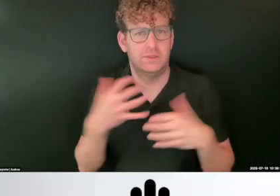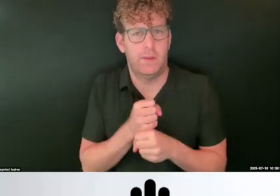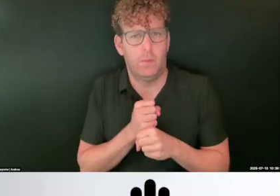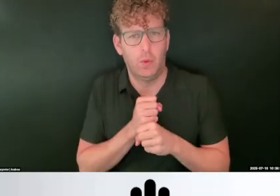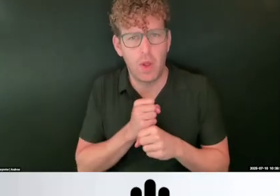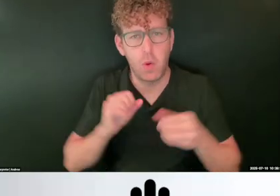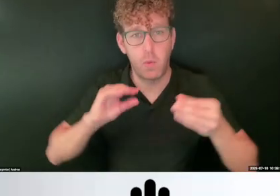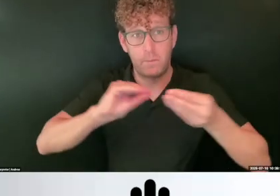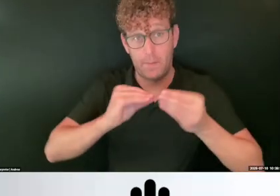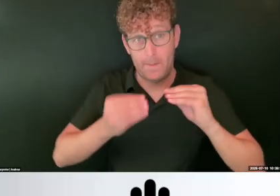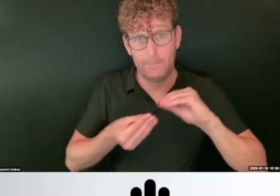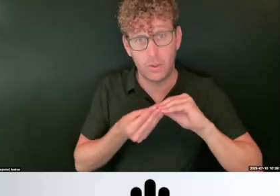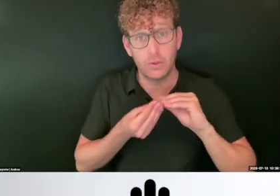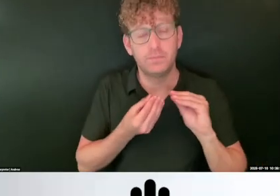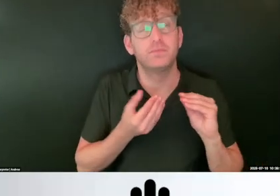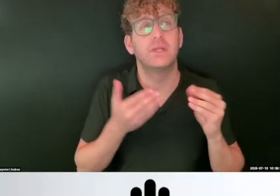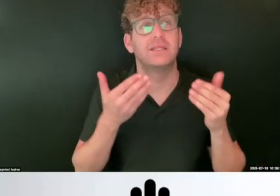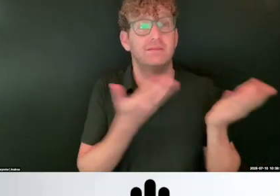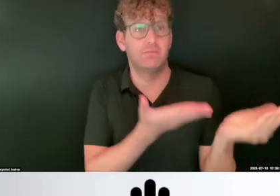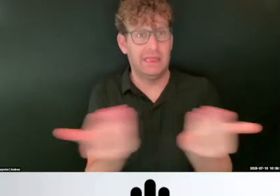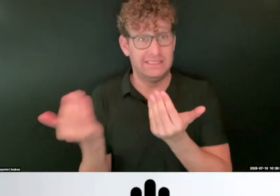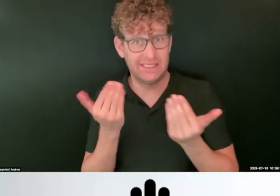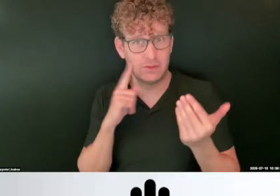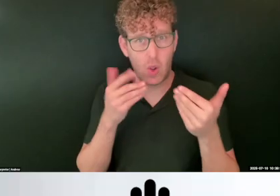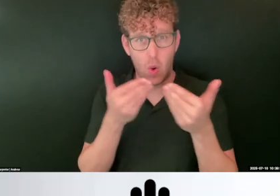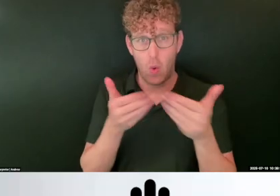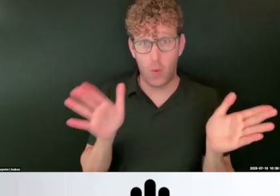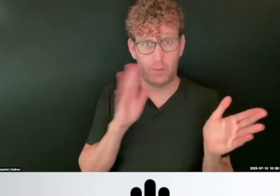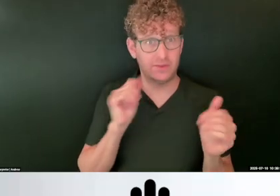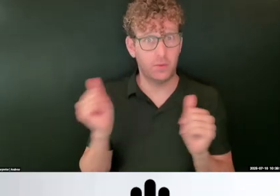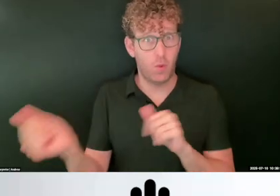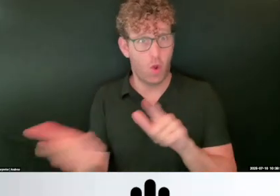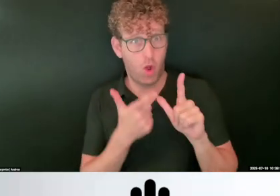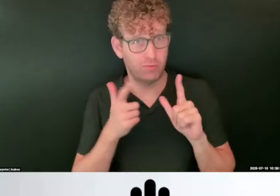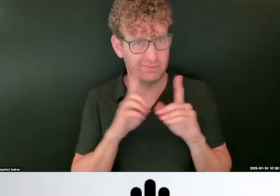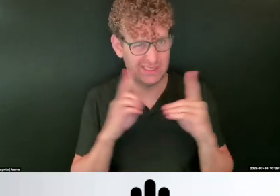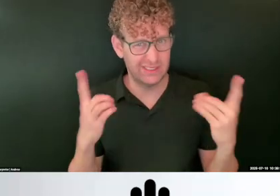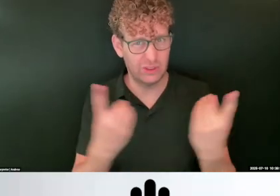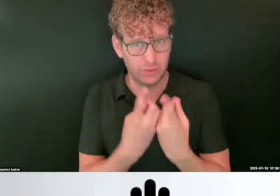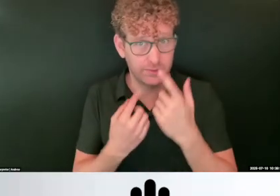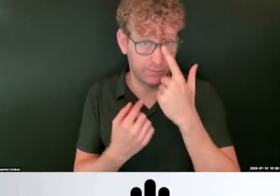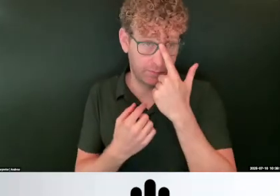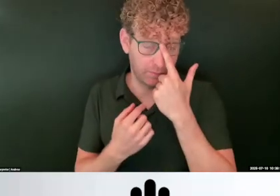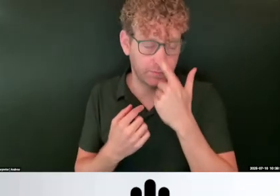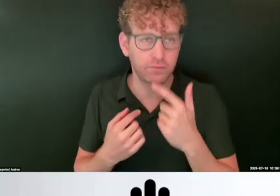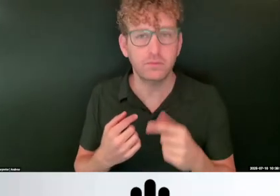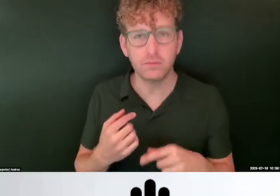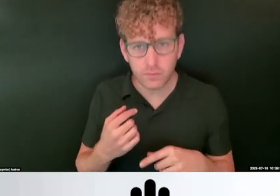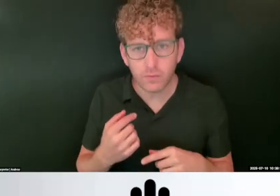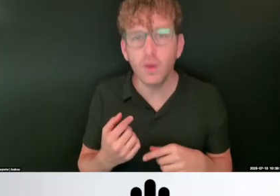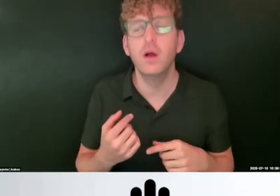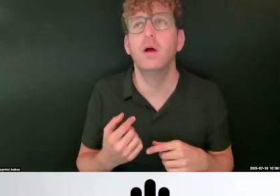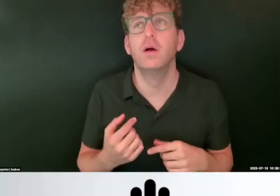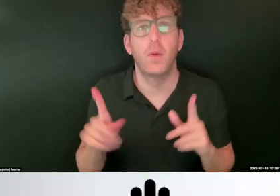districts, but for the Clean Cars for All air districts, where they're administering a Clean Cars